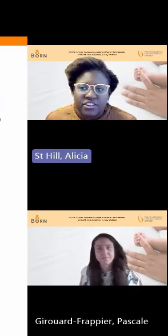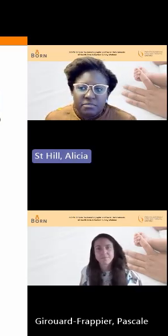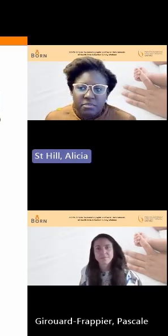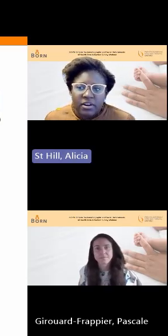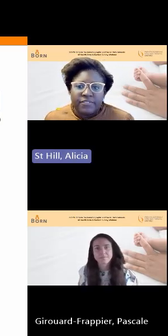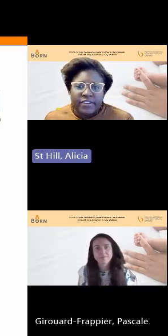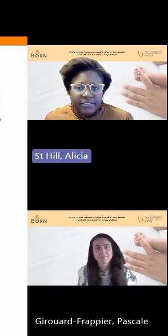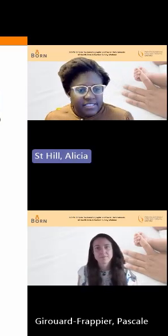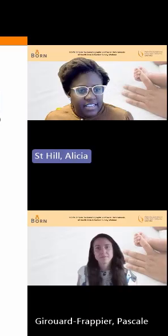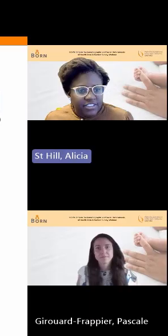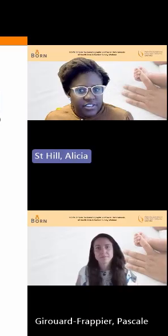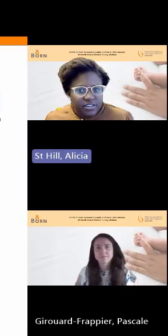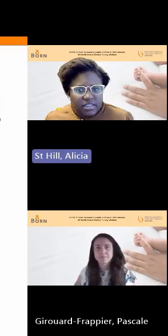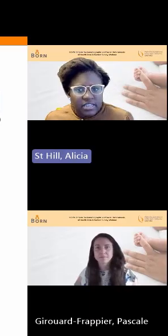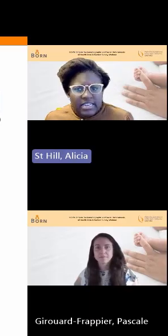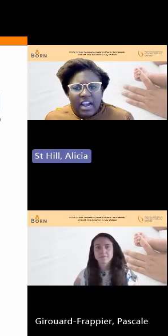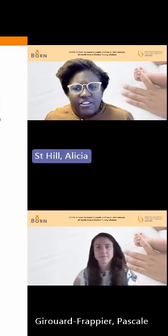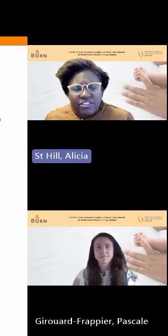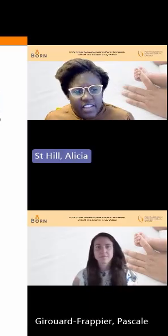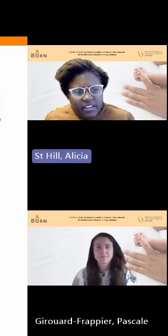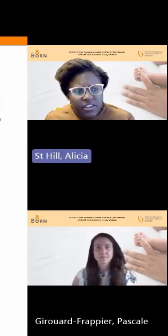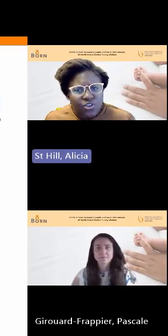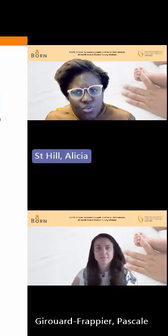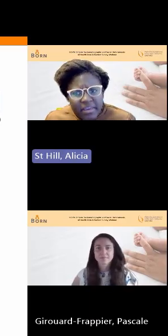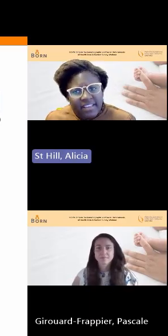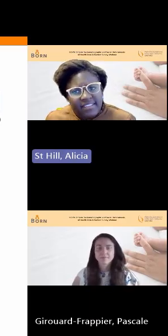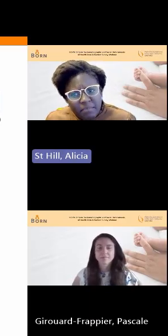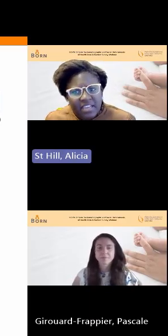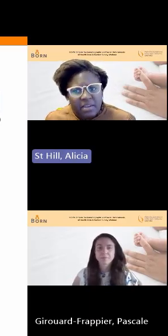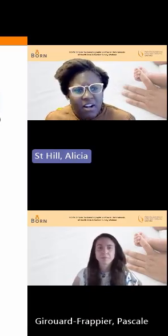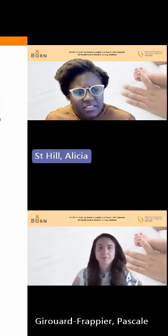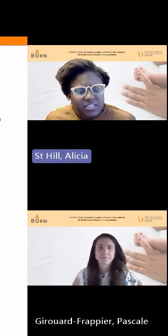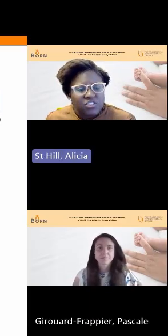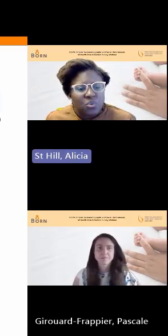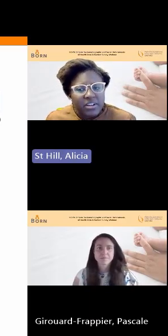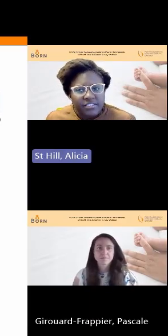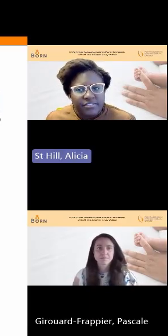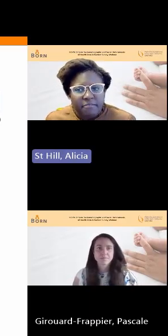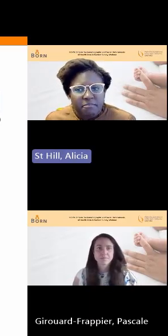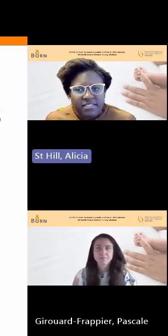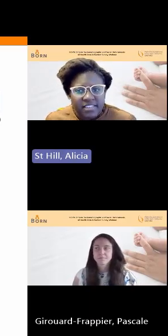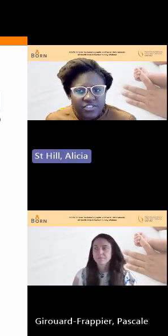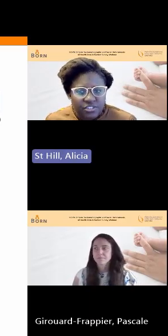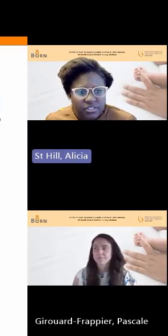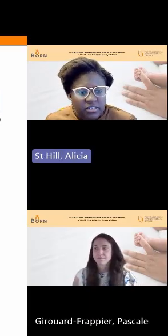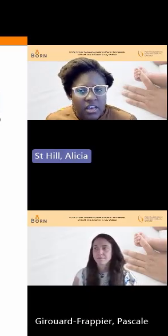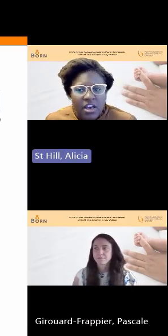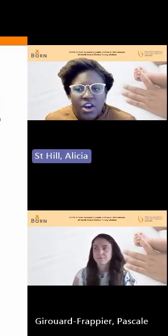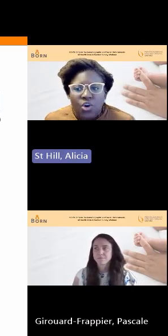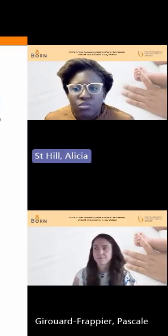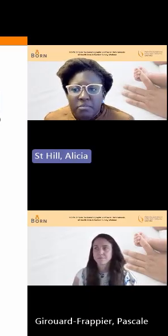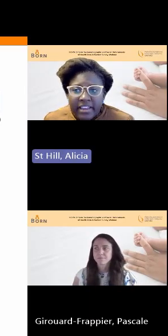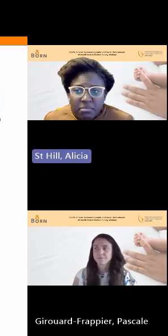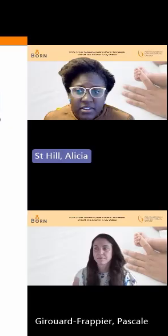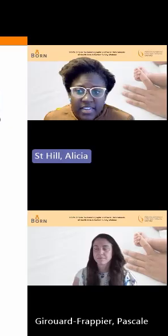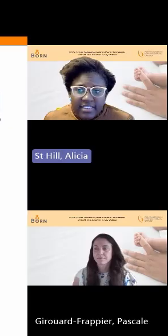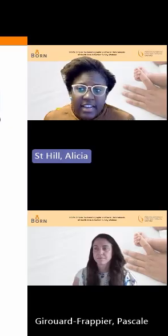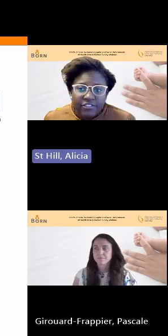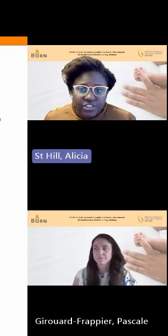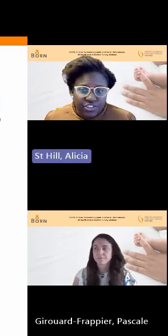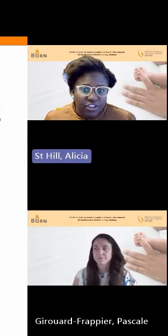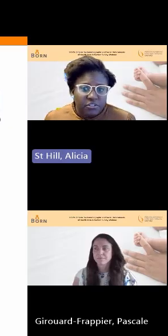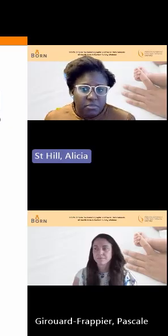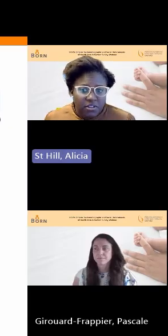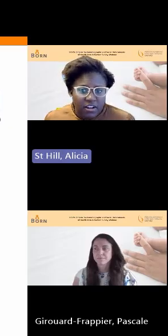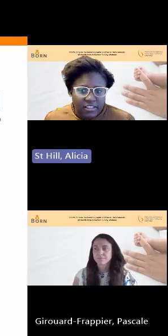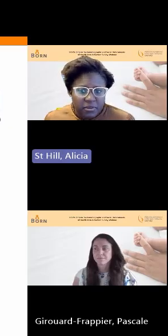RSV protection program for infants last year, understanding who makes up that approximately 25% of children who remain unprotected